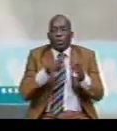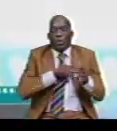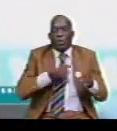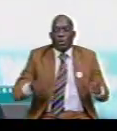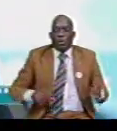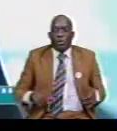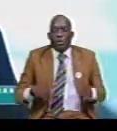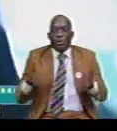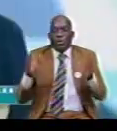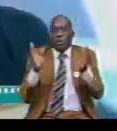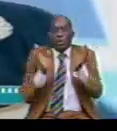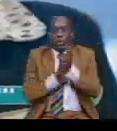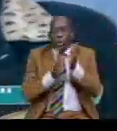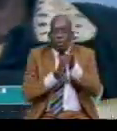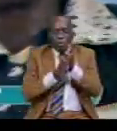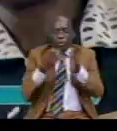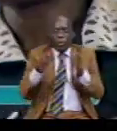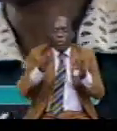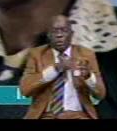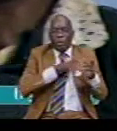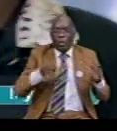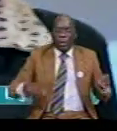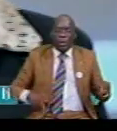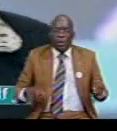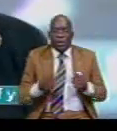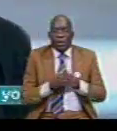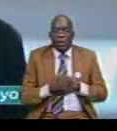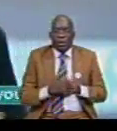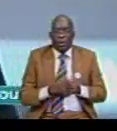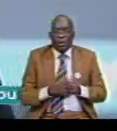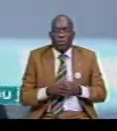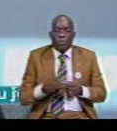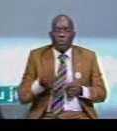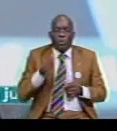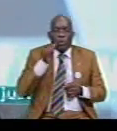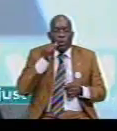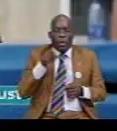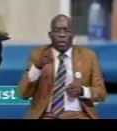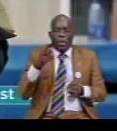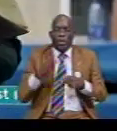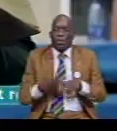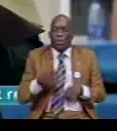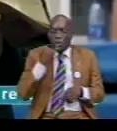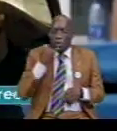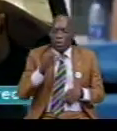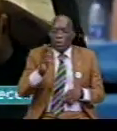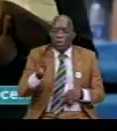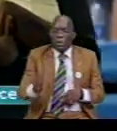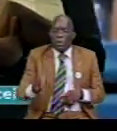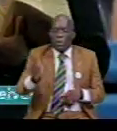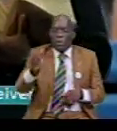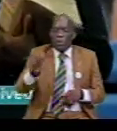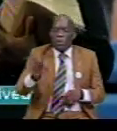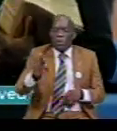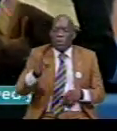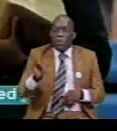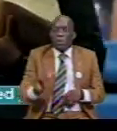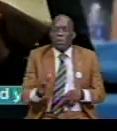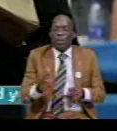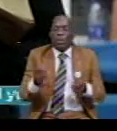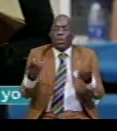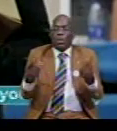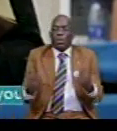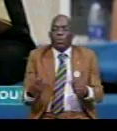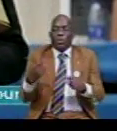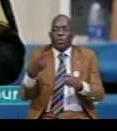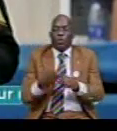hallelujah! Eba mike, hallelujah! Oruko mi ni Mary Olanusi. Mo wa lati ijo Niger